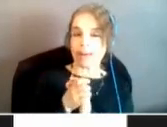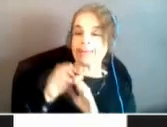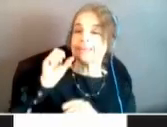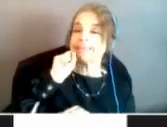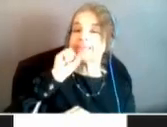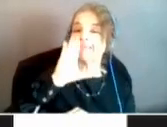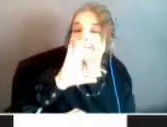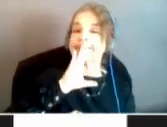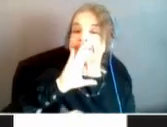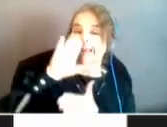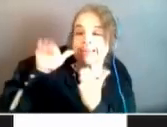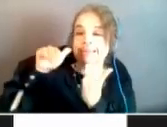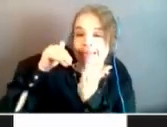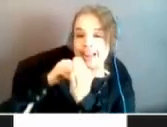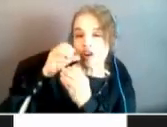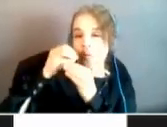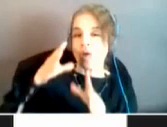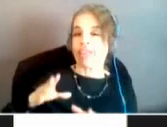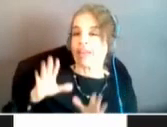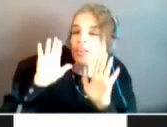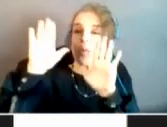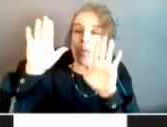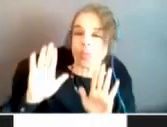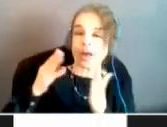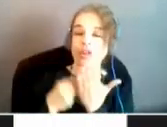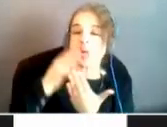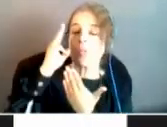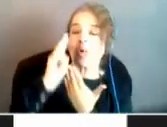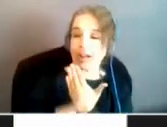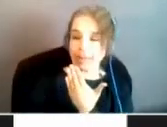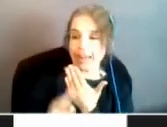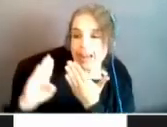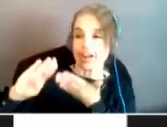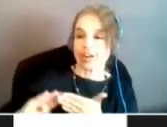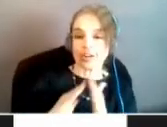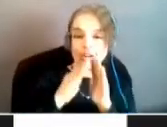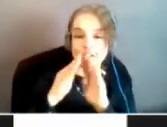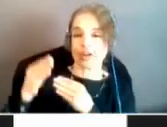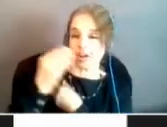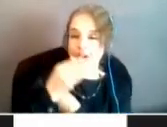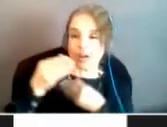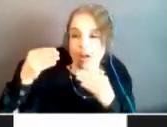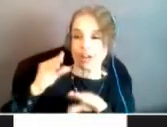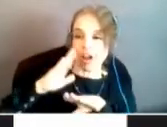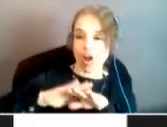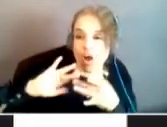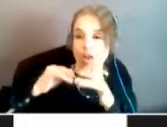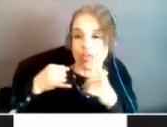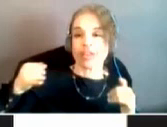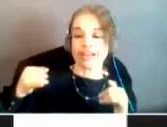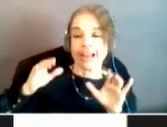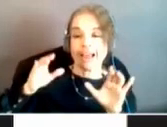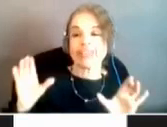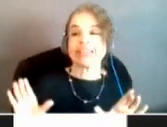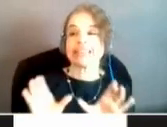Without Walls is another really great program. It's a virtual community that offers phone and online